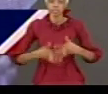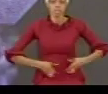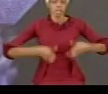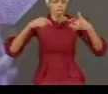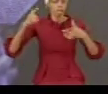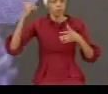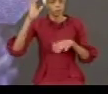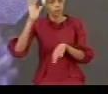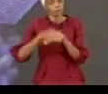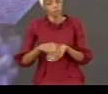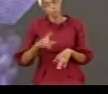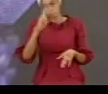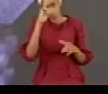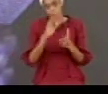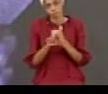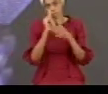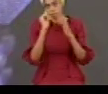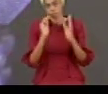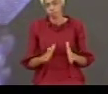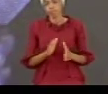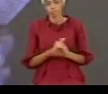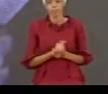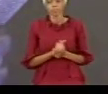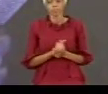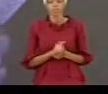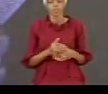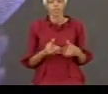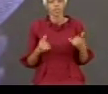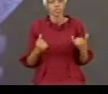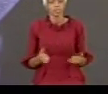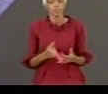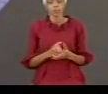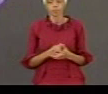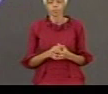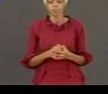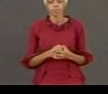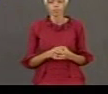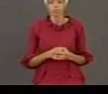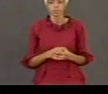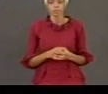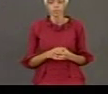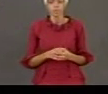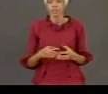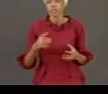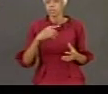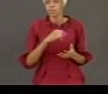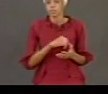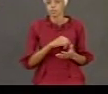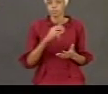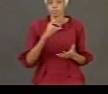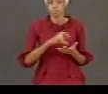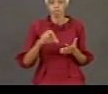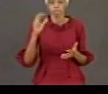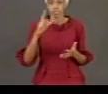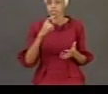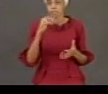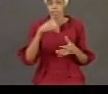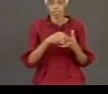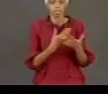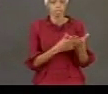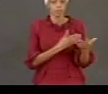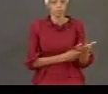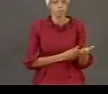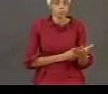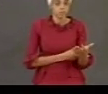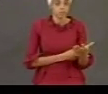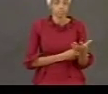16, again, verse 7. And in the morning, then ye shall see the glory of the Lord, for that he